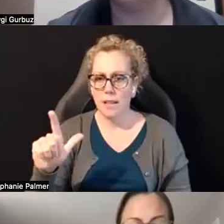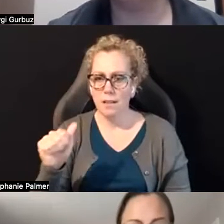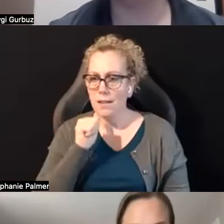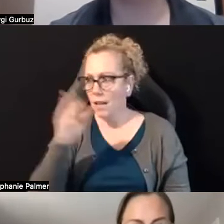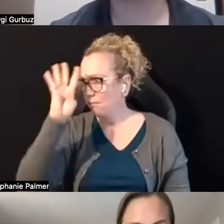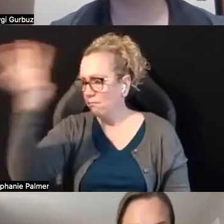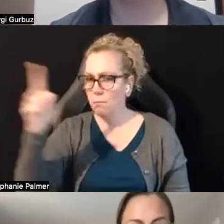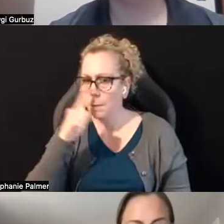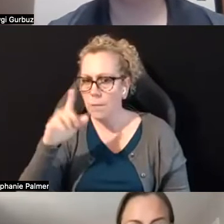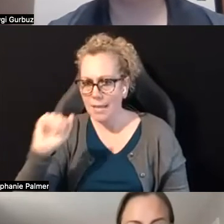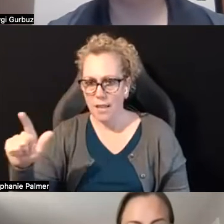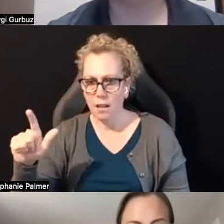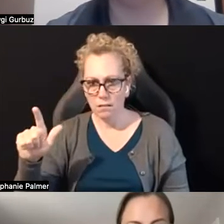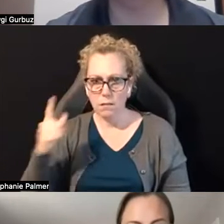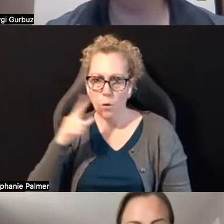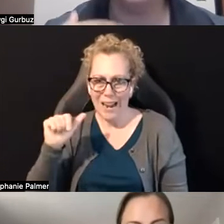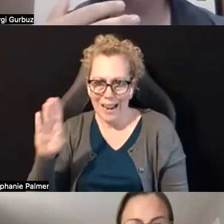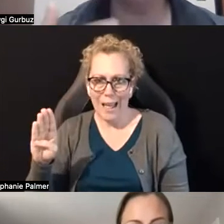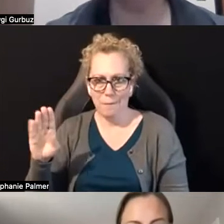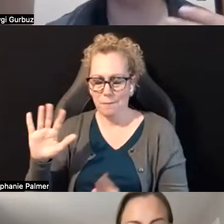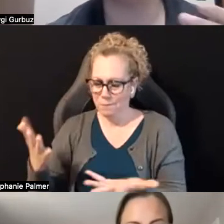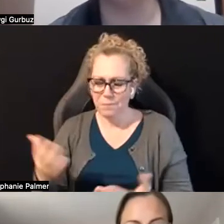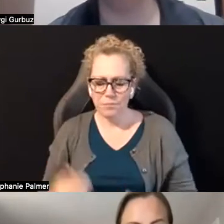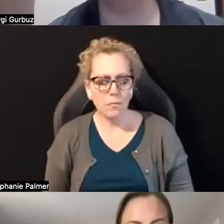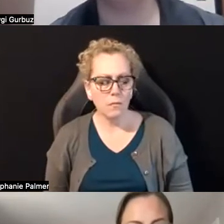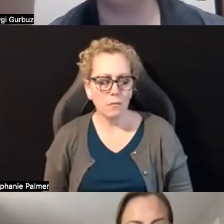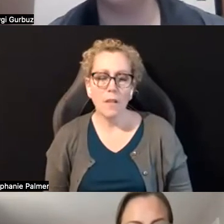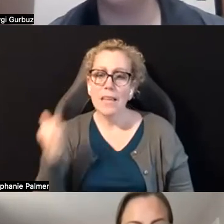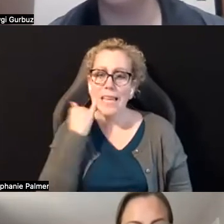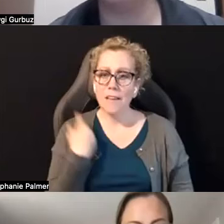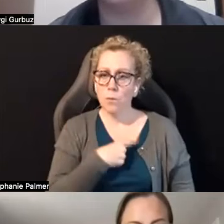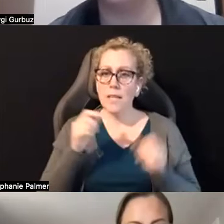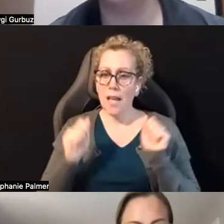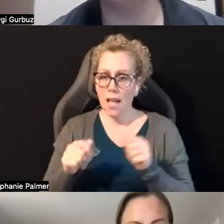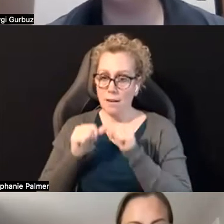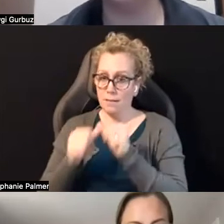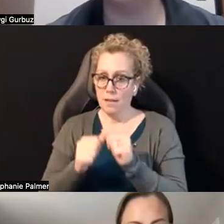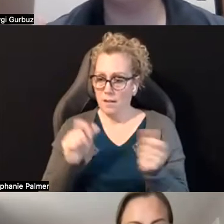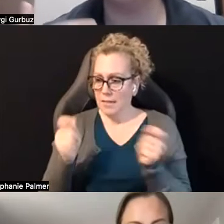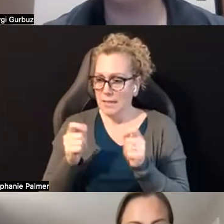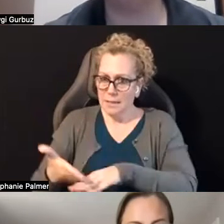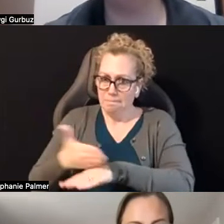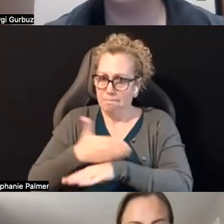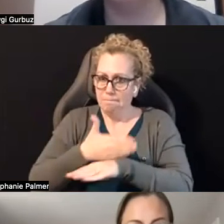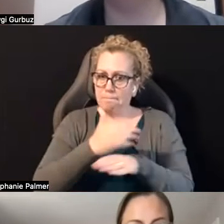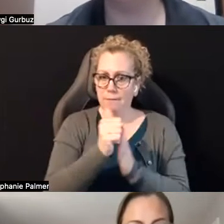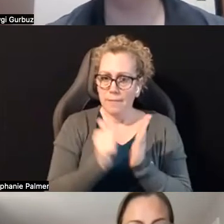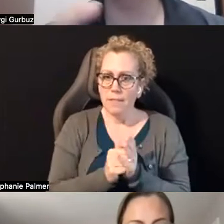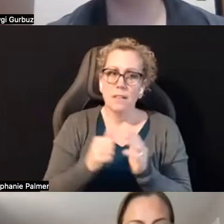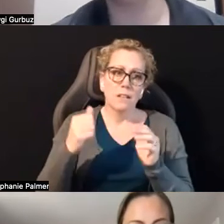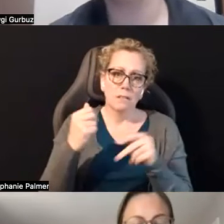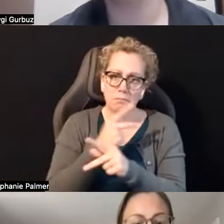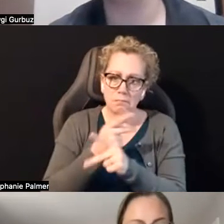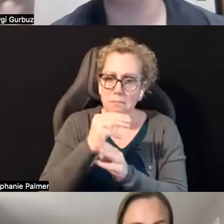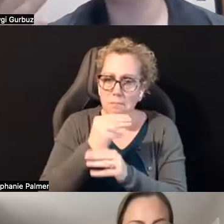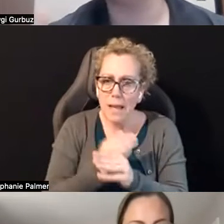contrived. And if we can continue evolving our algorithms using this system, then